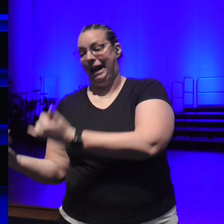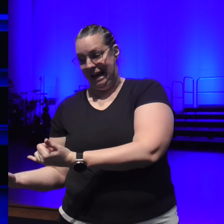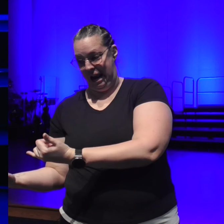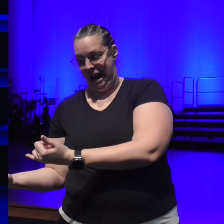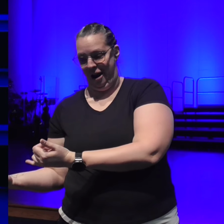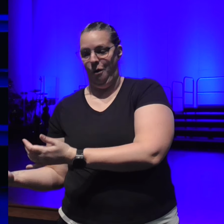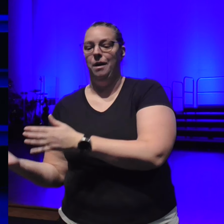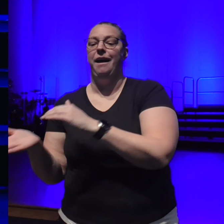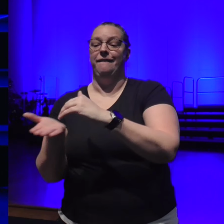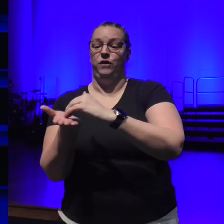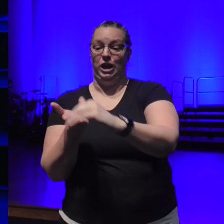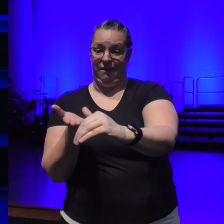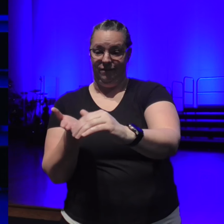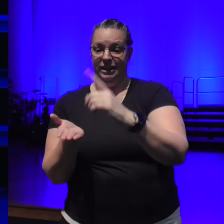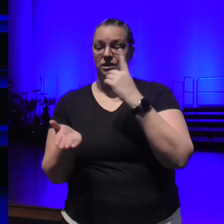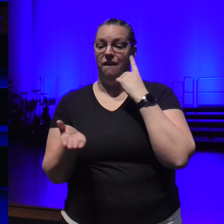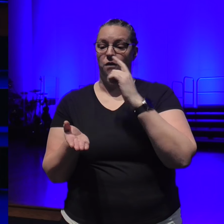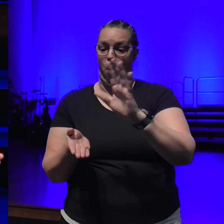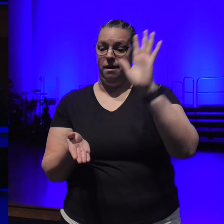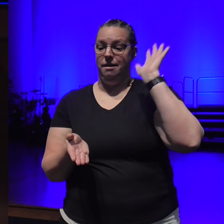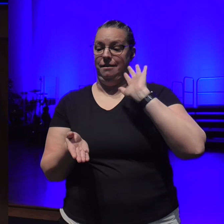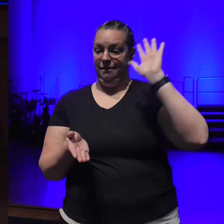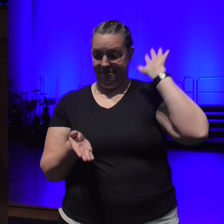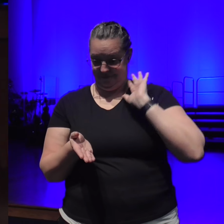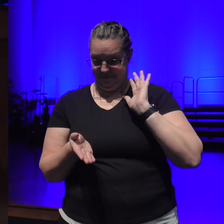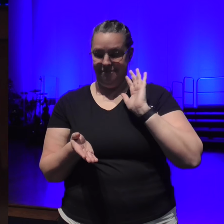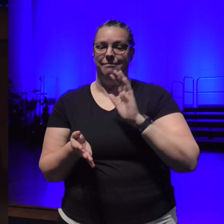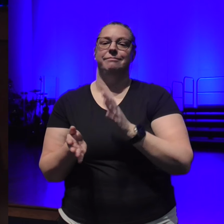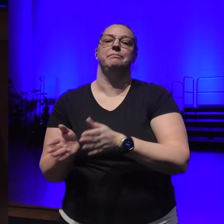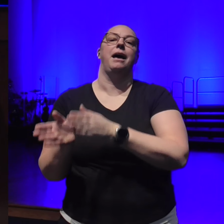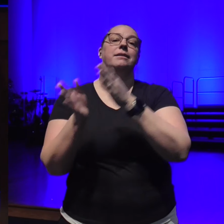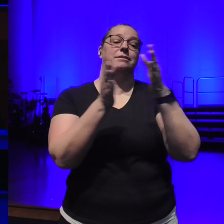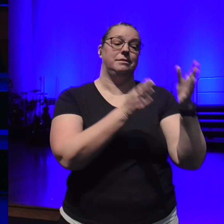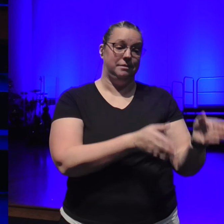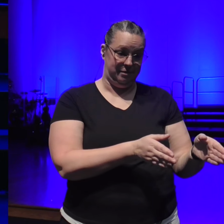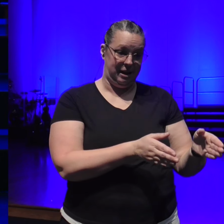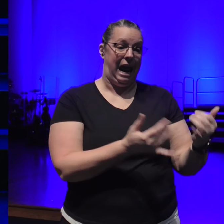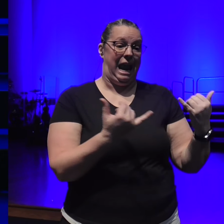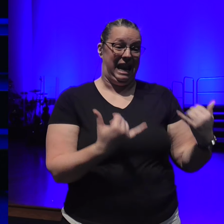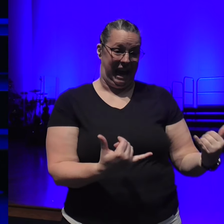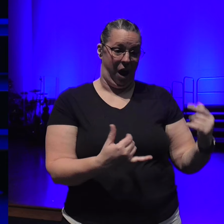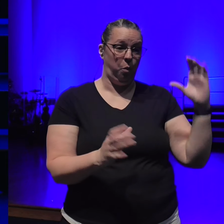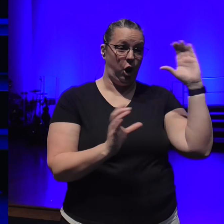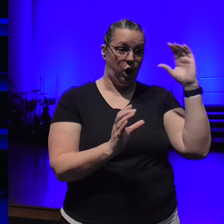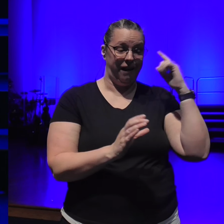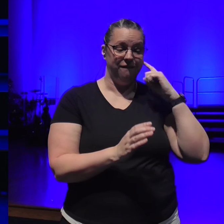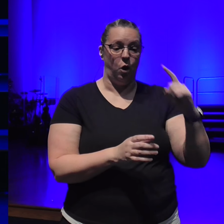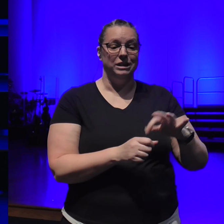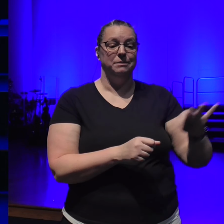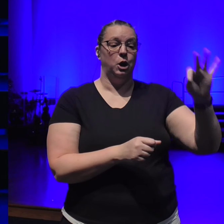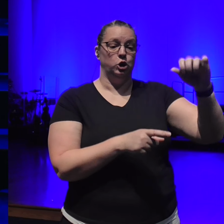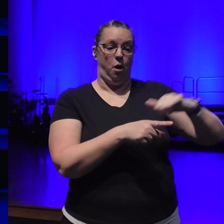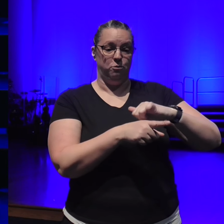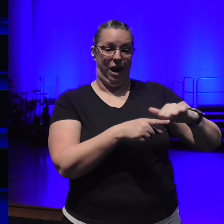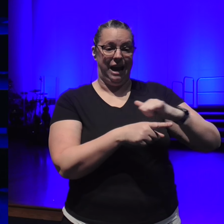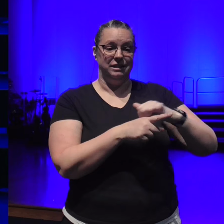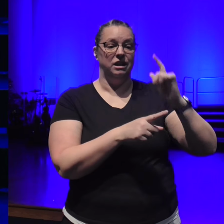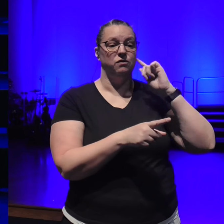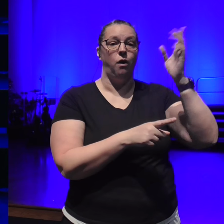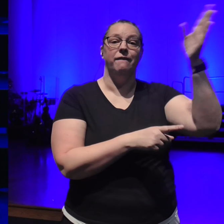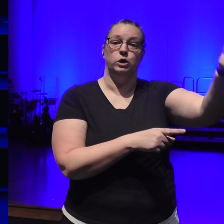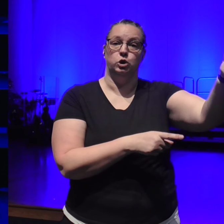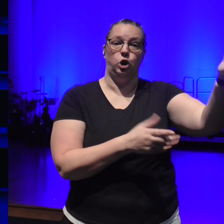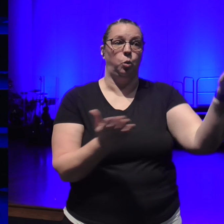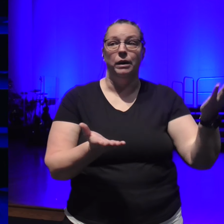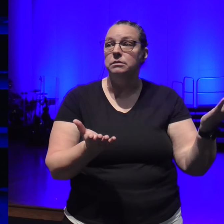be present in the now, and forgiveness is the practice that helps us come present from our past, we're now looking for the spiritual technique that helps us come present from our